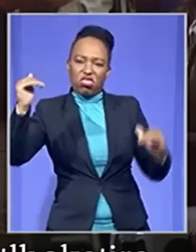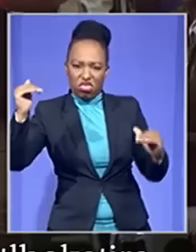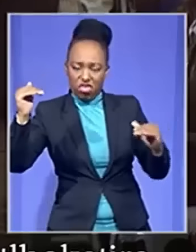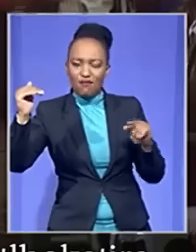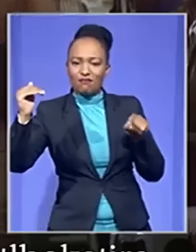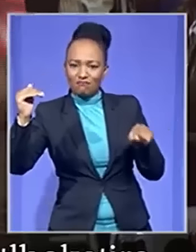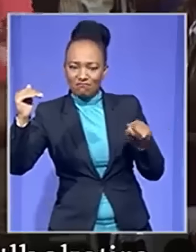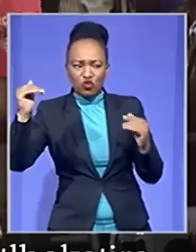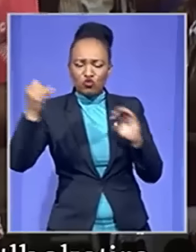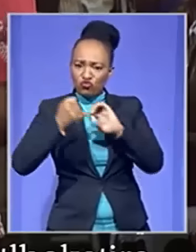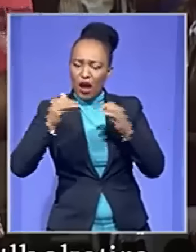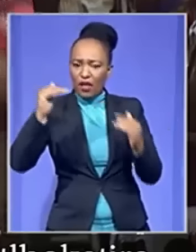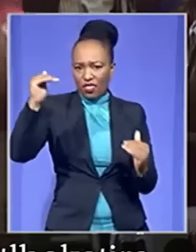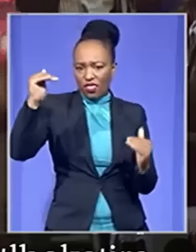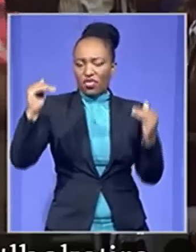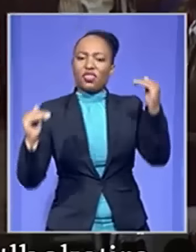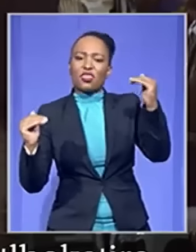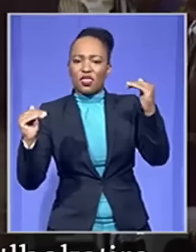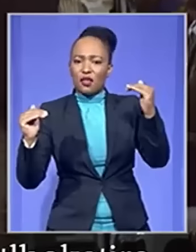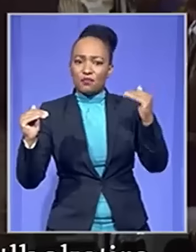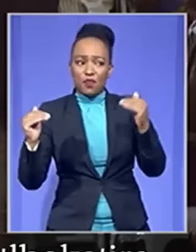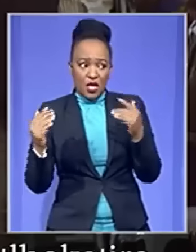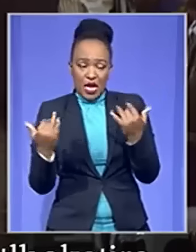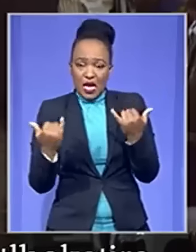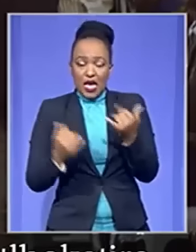the inequalities.